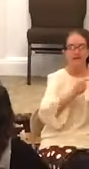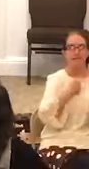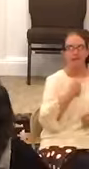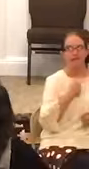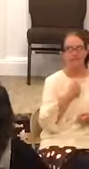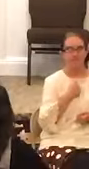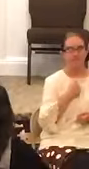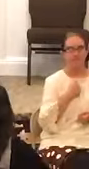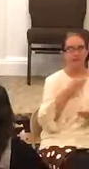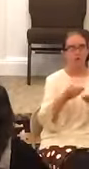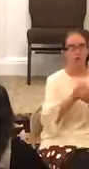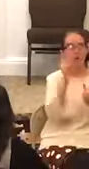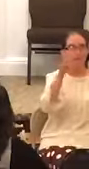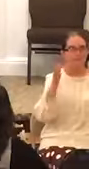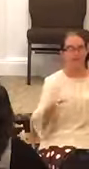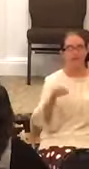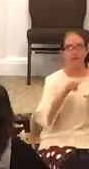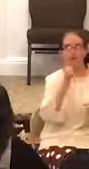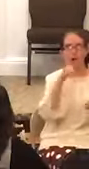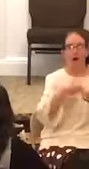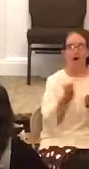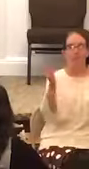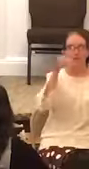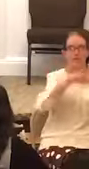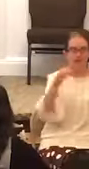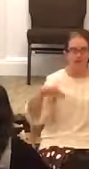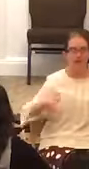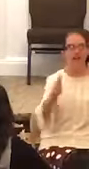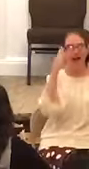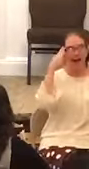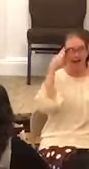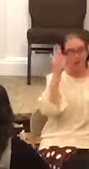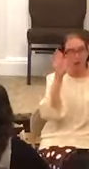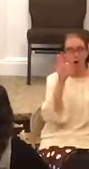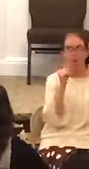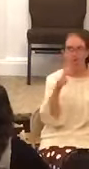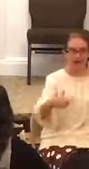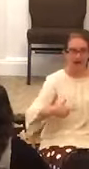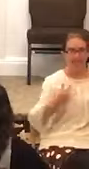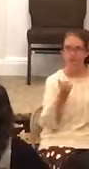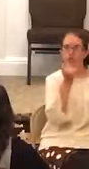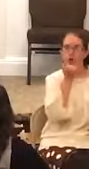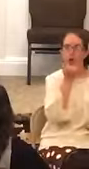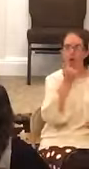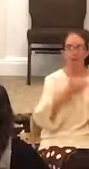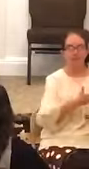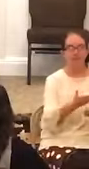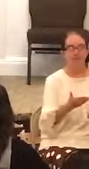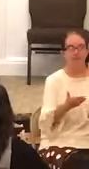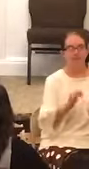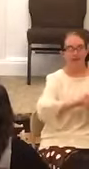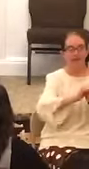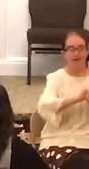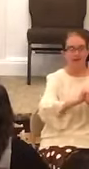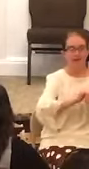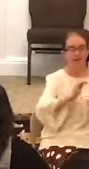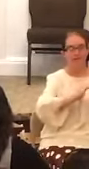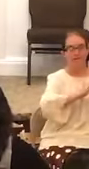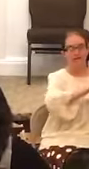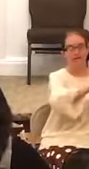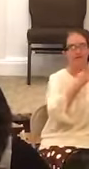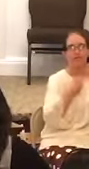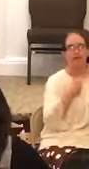Lord. Make me a new creature and don't let me go back that road. I don't know what it is in my life that's wrong, but if there's something there, clean it up. Forgive me